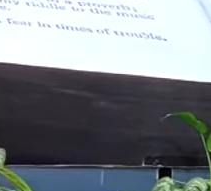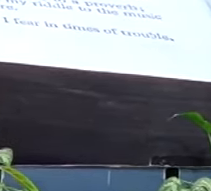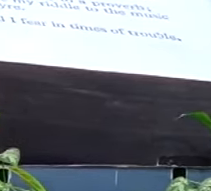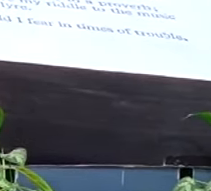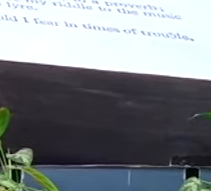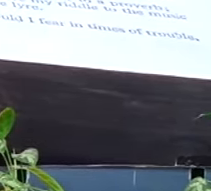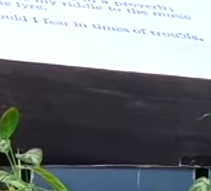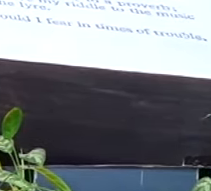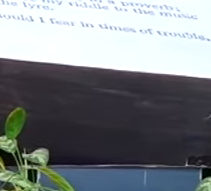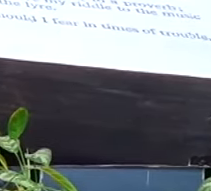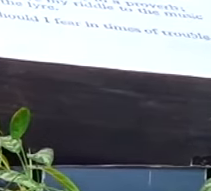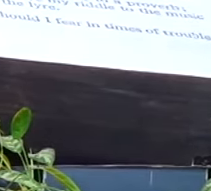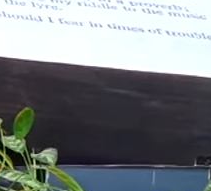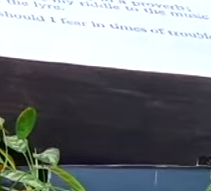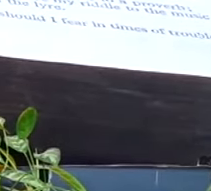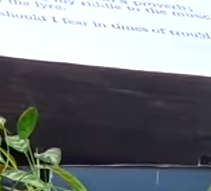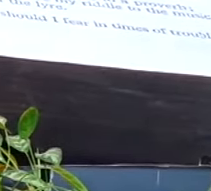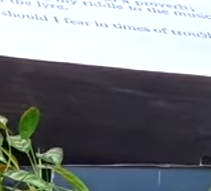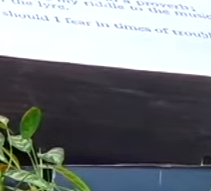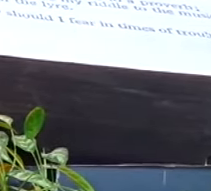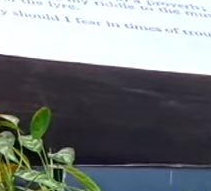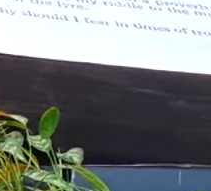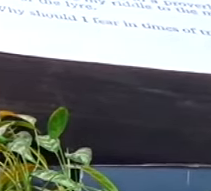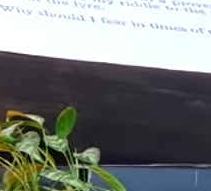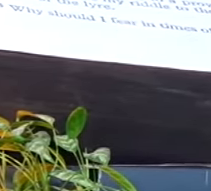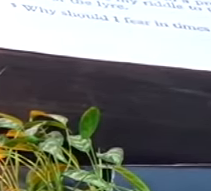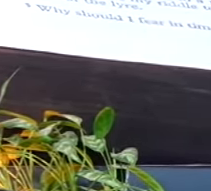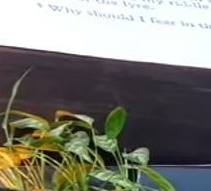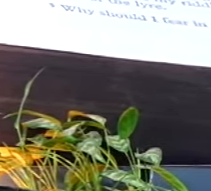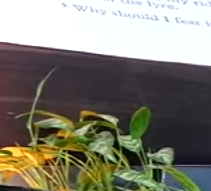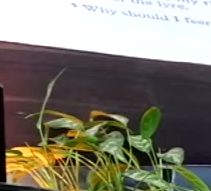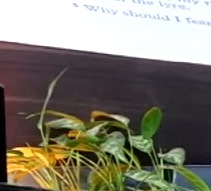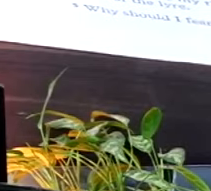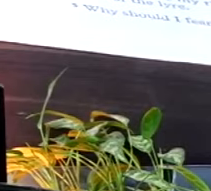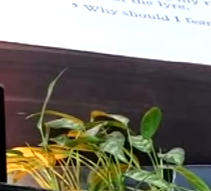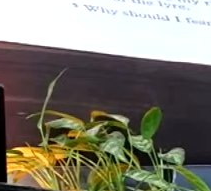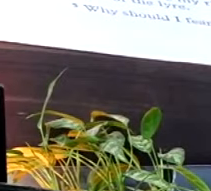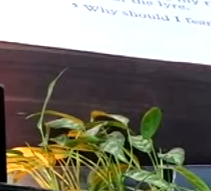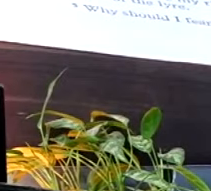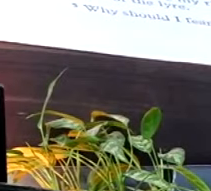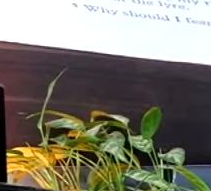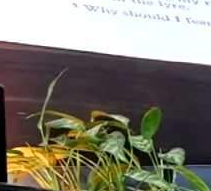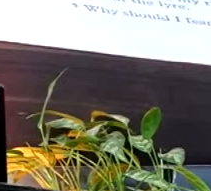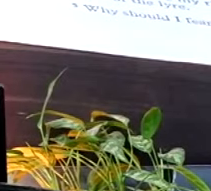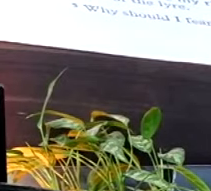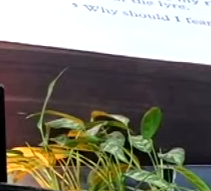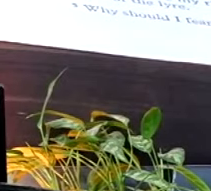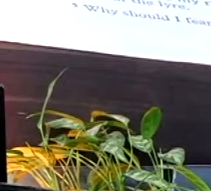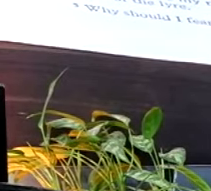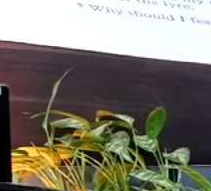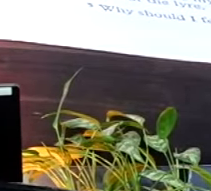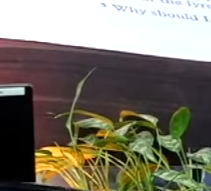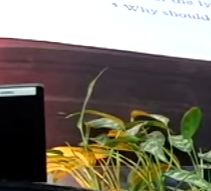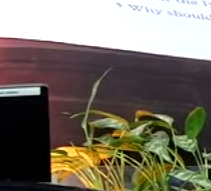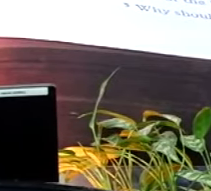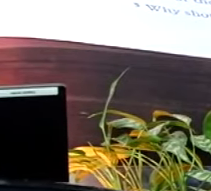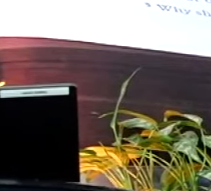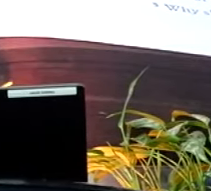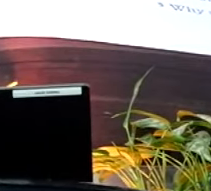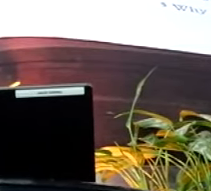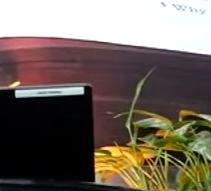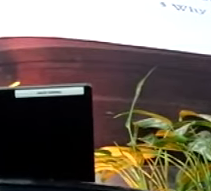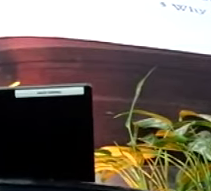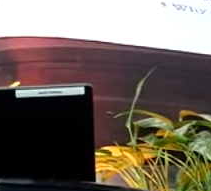our standards. When we are here with you, Mama Nase, Otoyo, we used to sing like